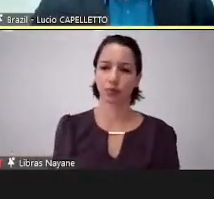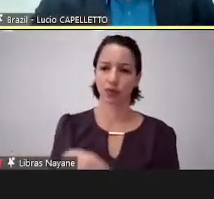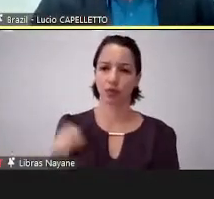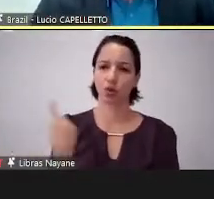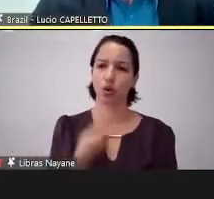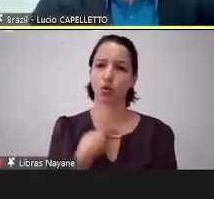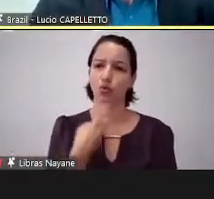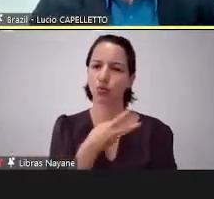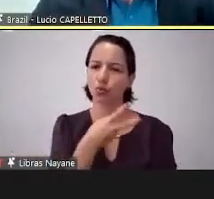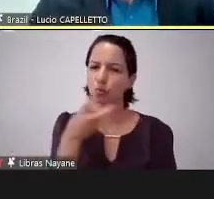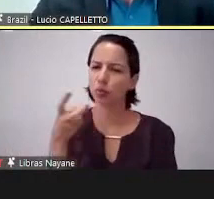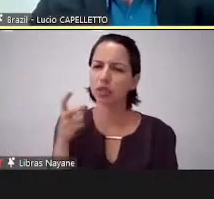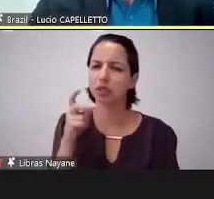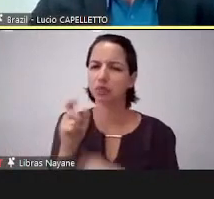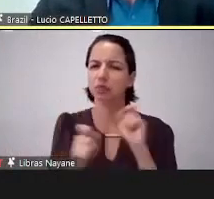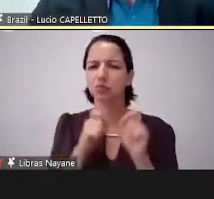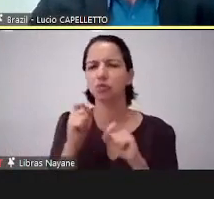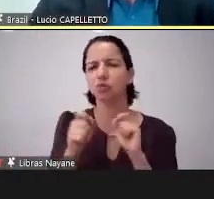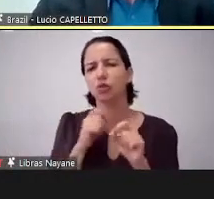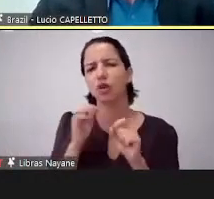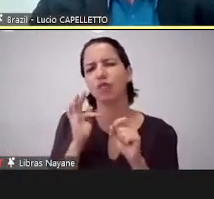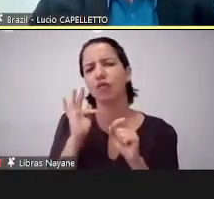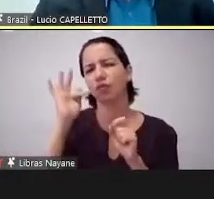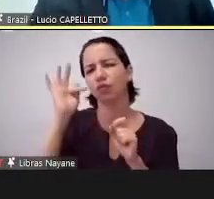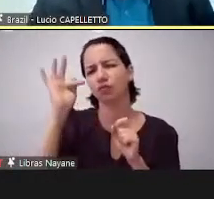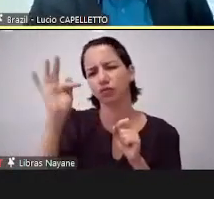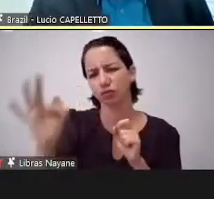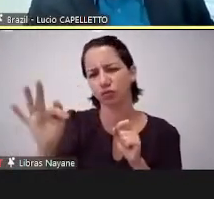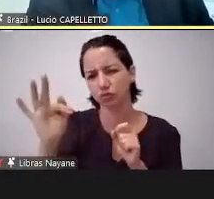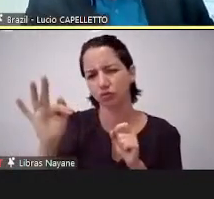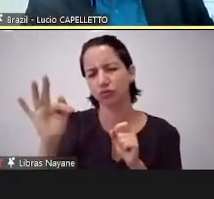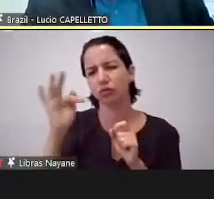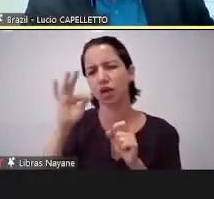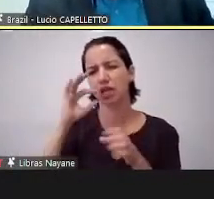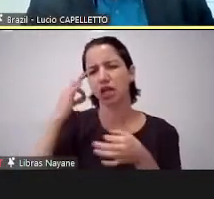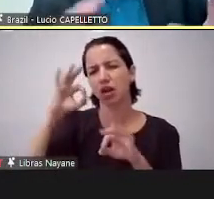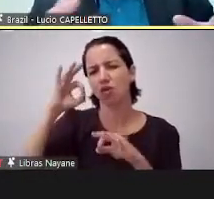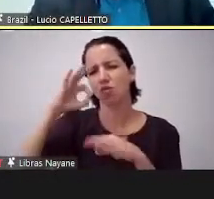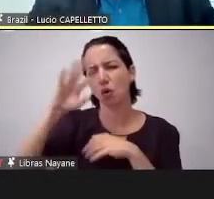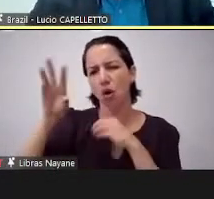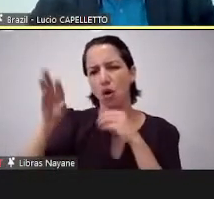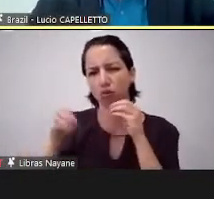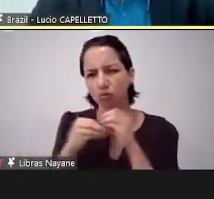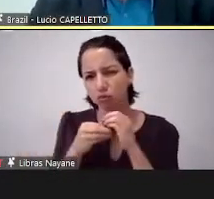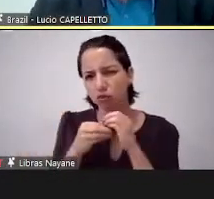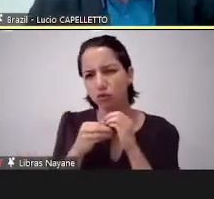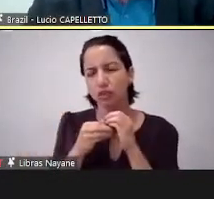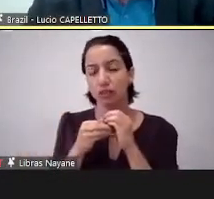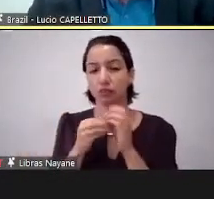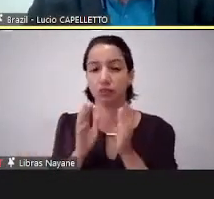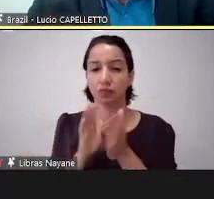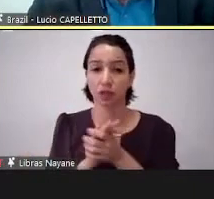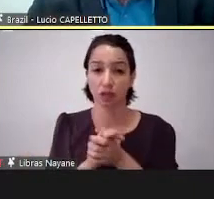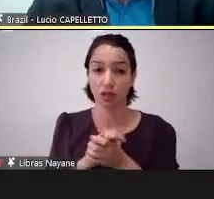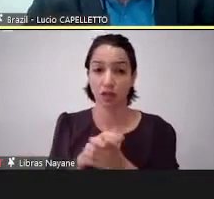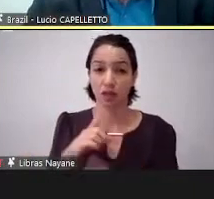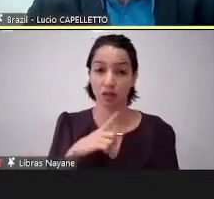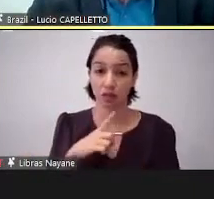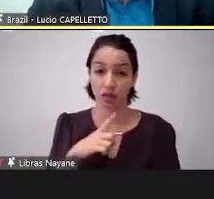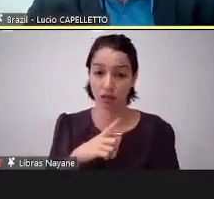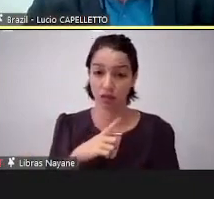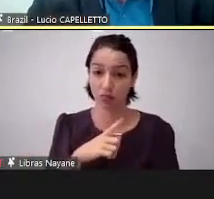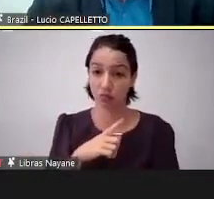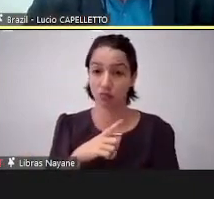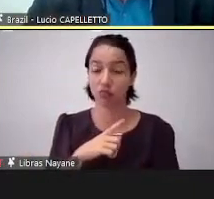think about the future, the plans of the fund contribution. There is a concentration in